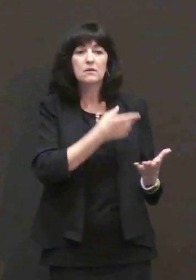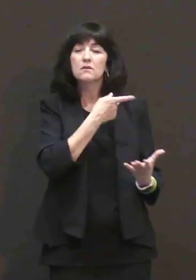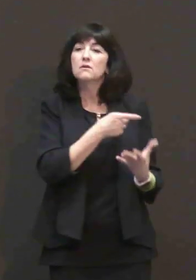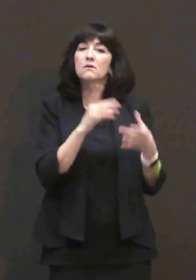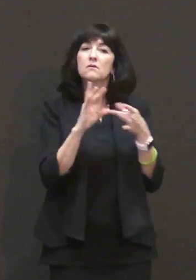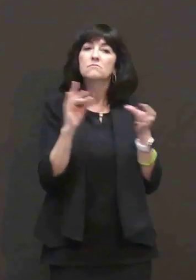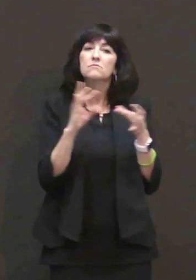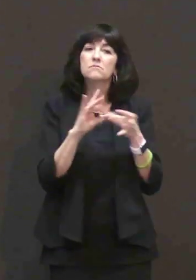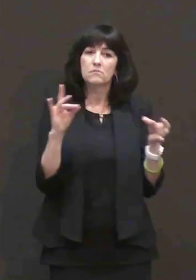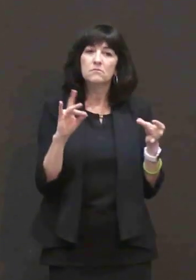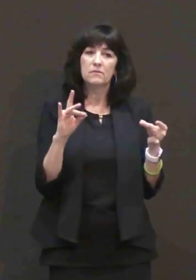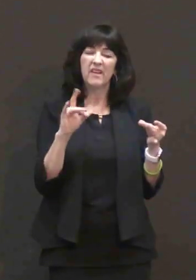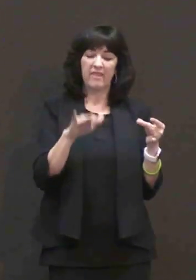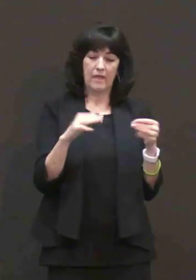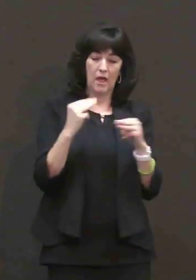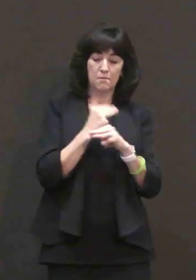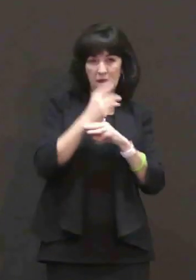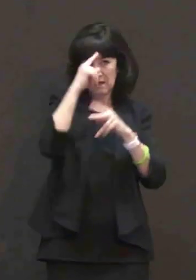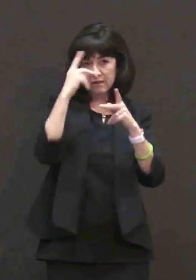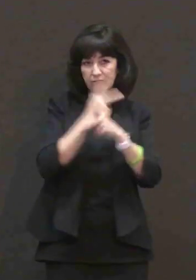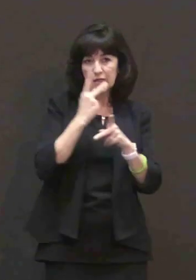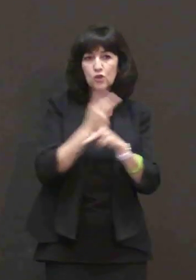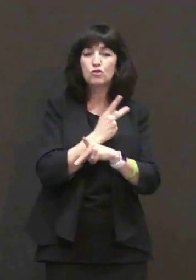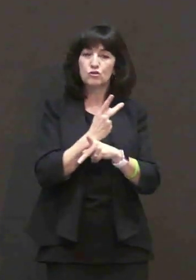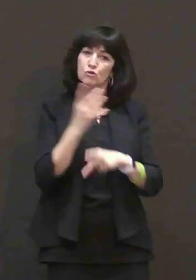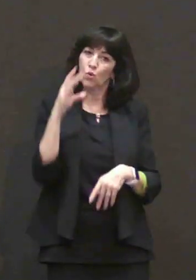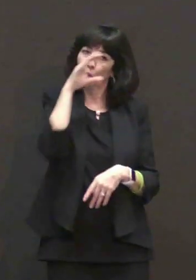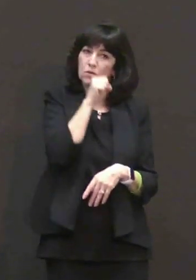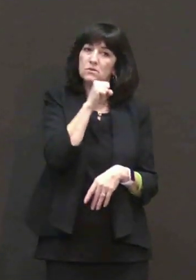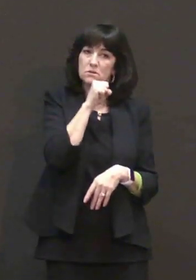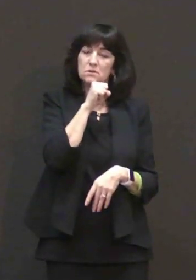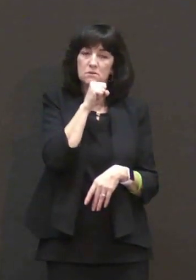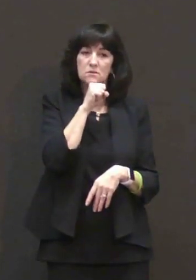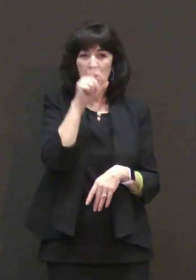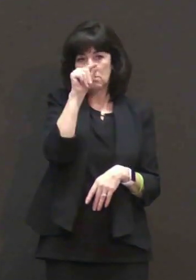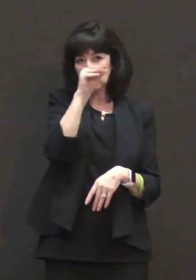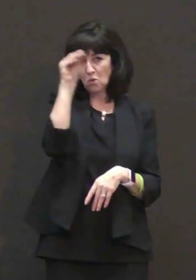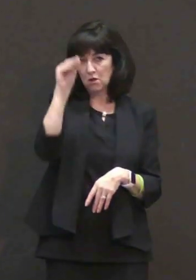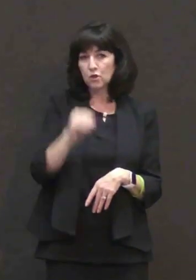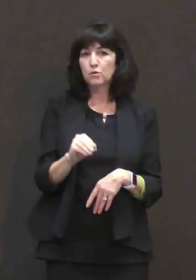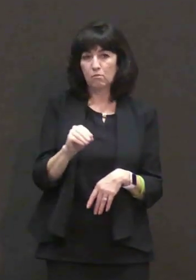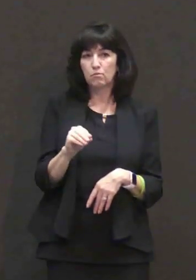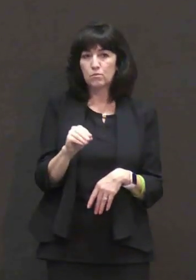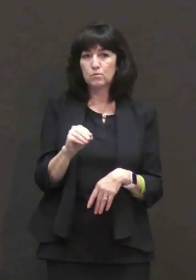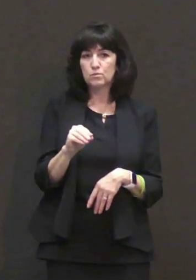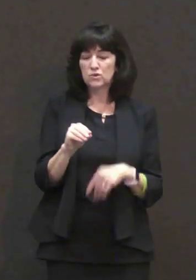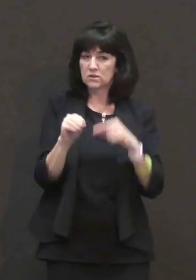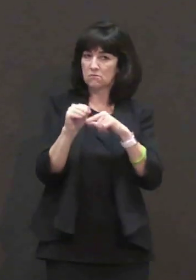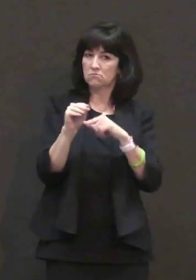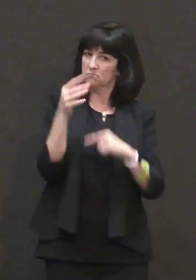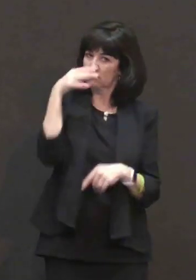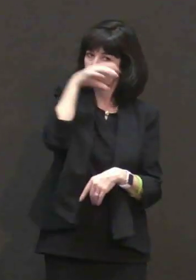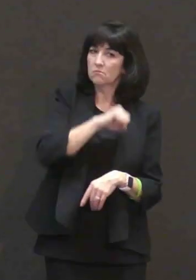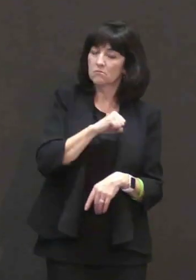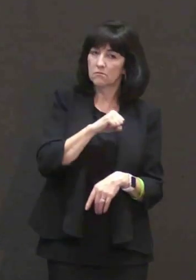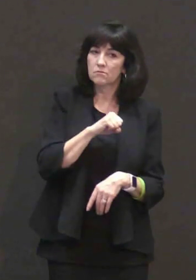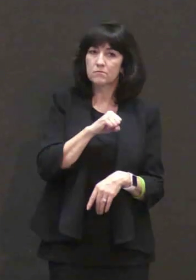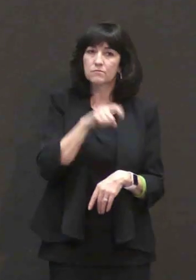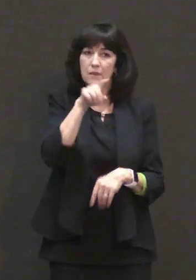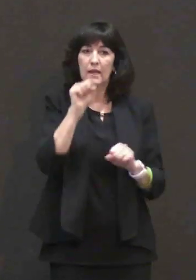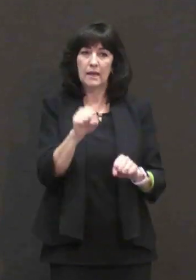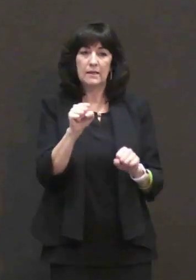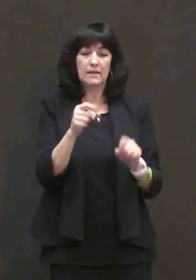about the math going forward and the assumption that we're using about 20% hospitalizations. You can go back